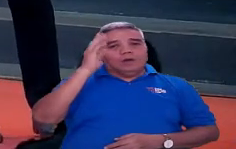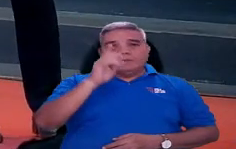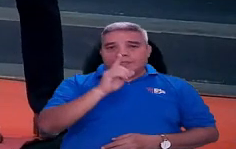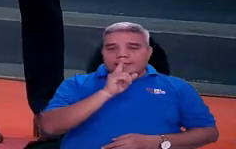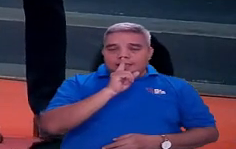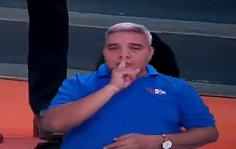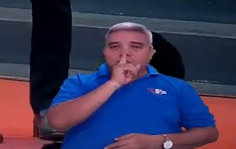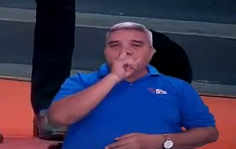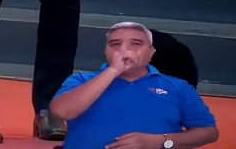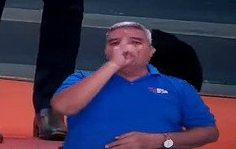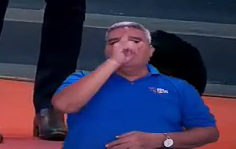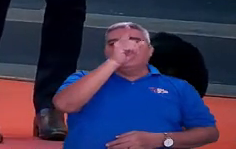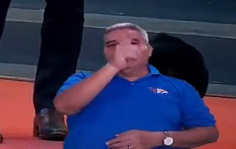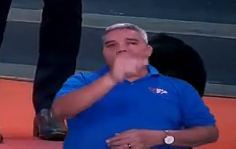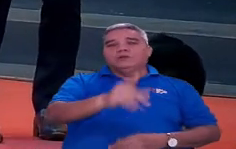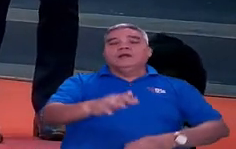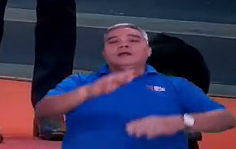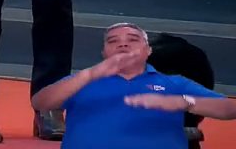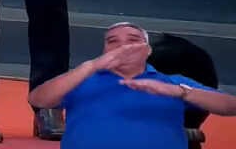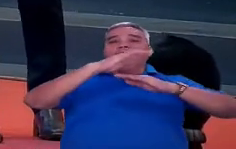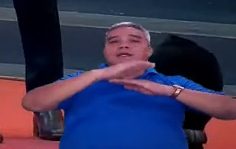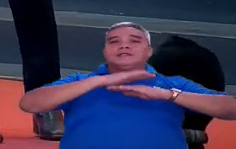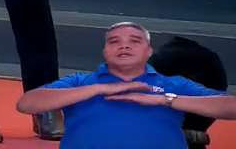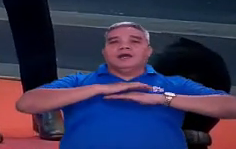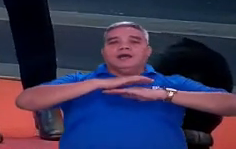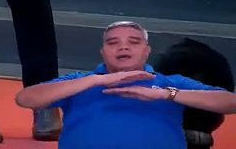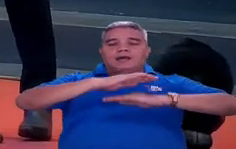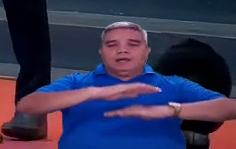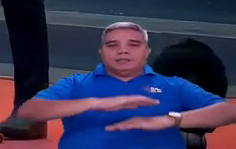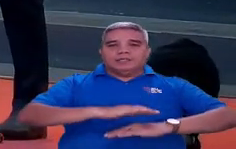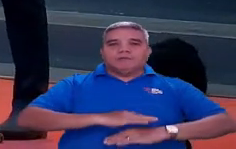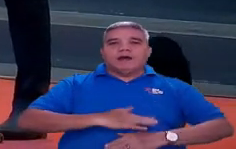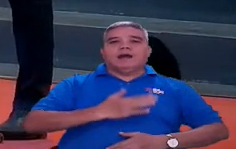because I know it is true. It